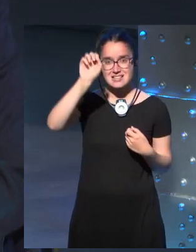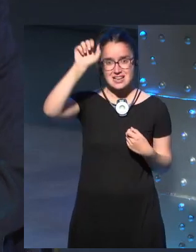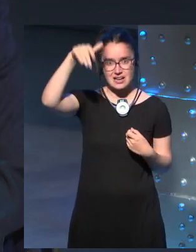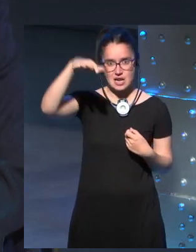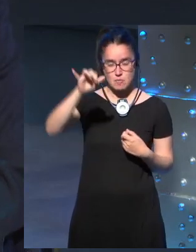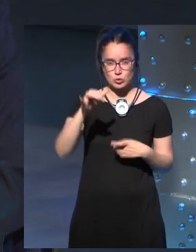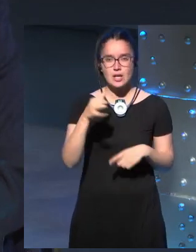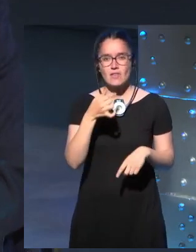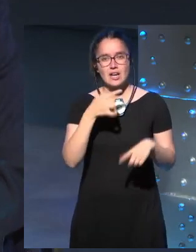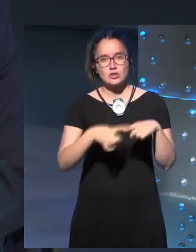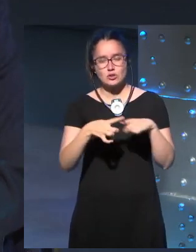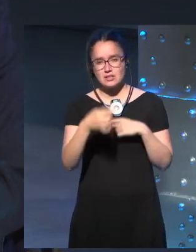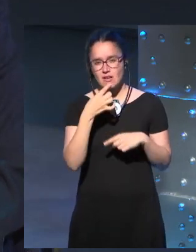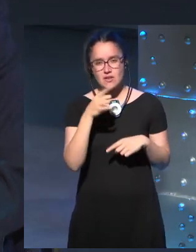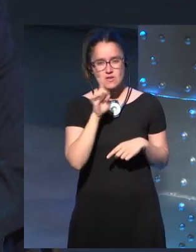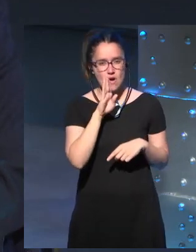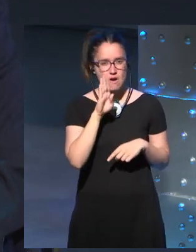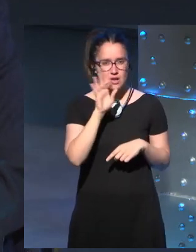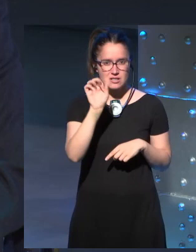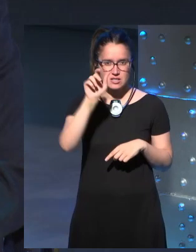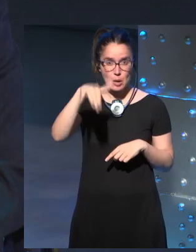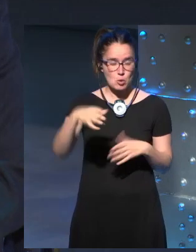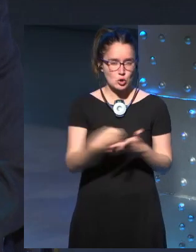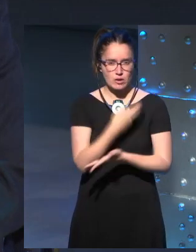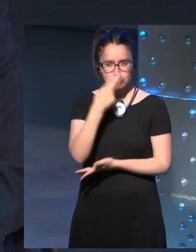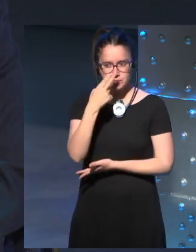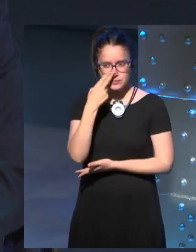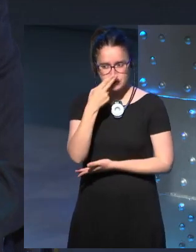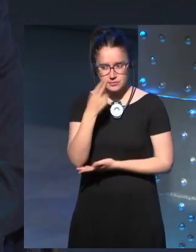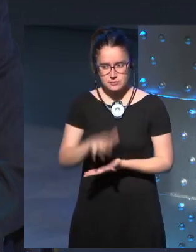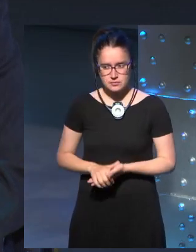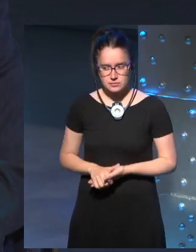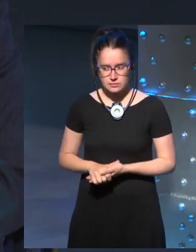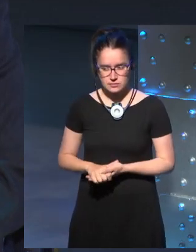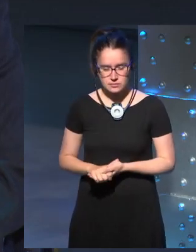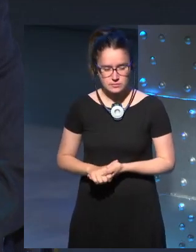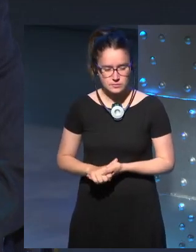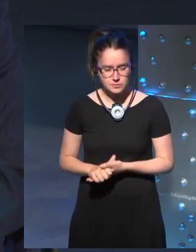Ramos. And out of everything that Simon has said,